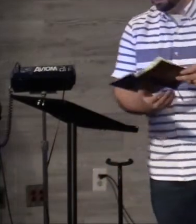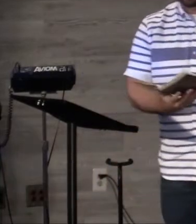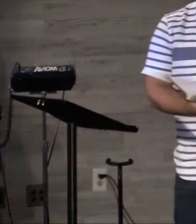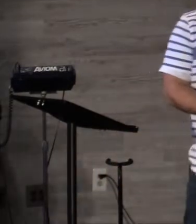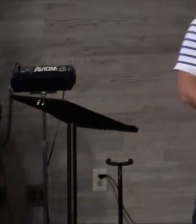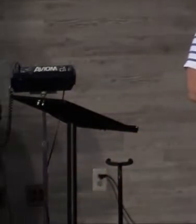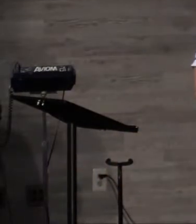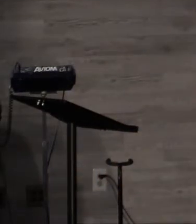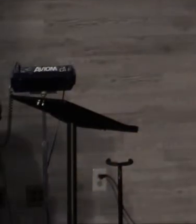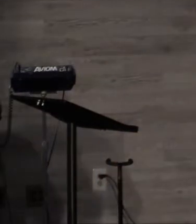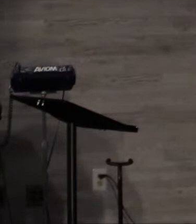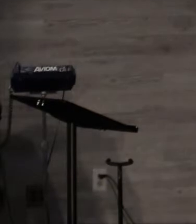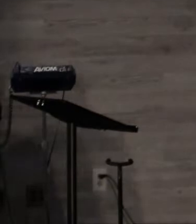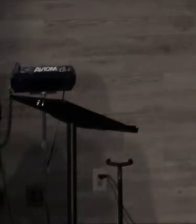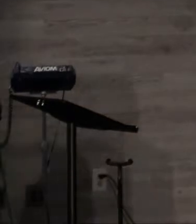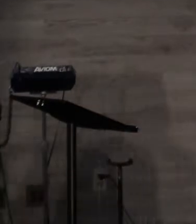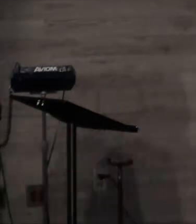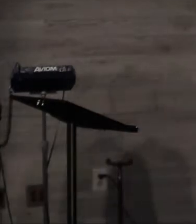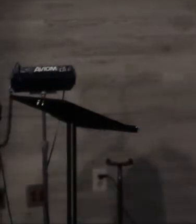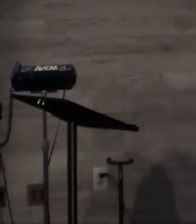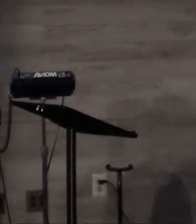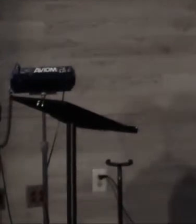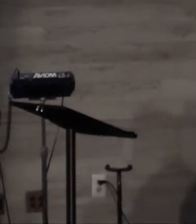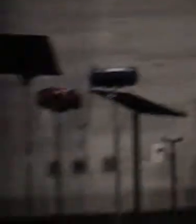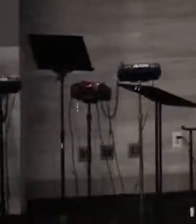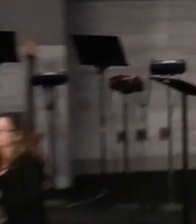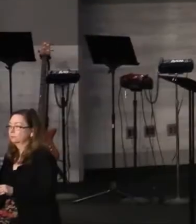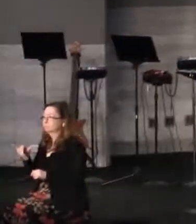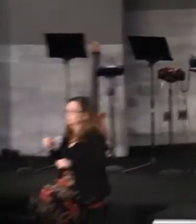truly repented, we will do the exact same thing.